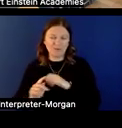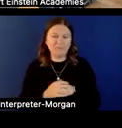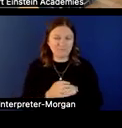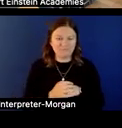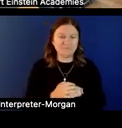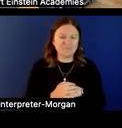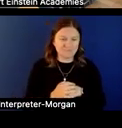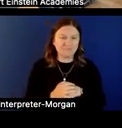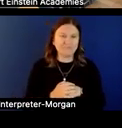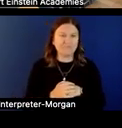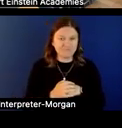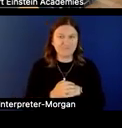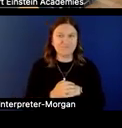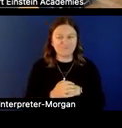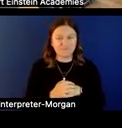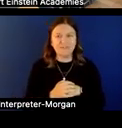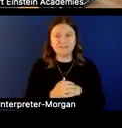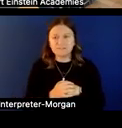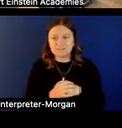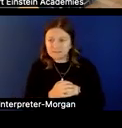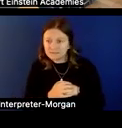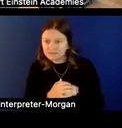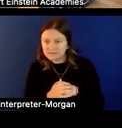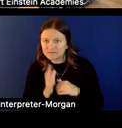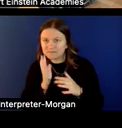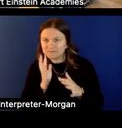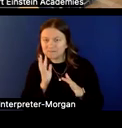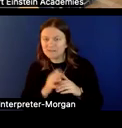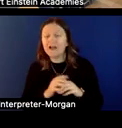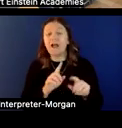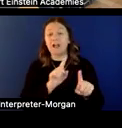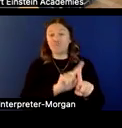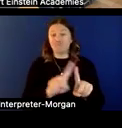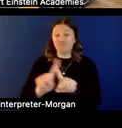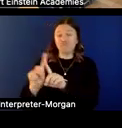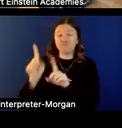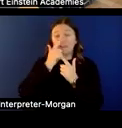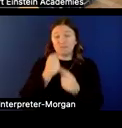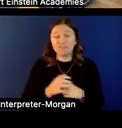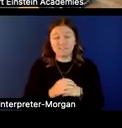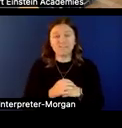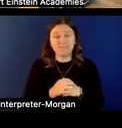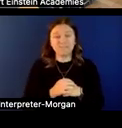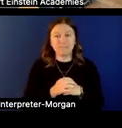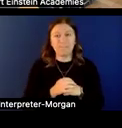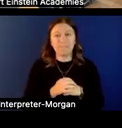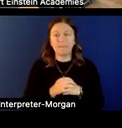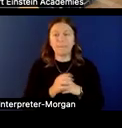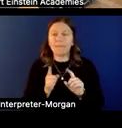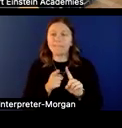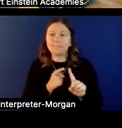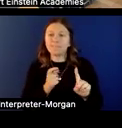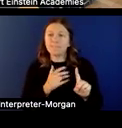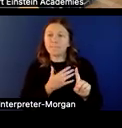They have different ages. They have different skills, different interests, and this comes from my home support slide. You know